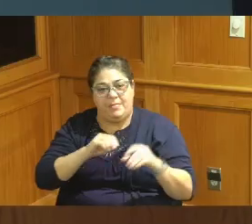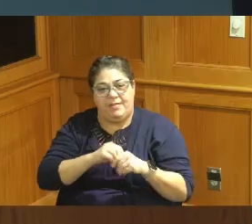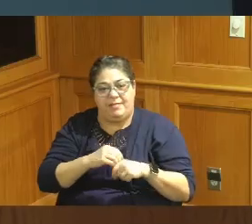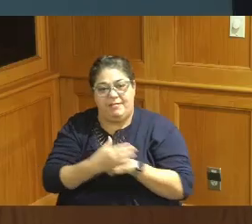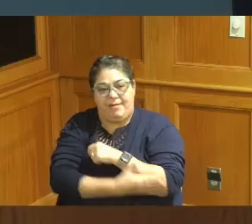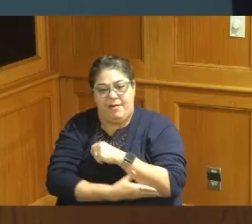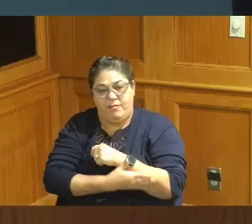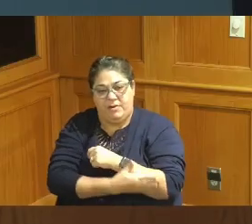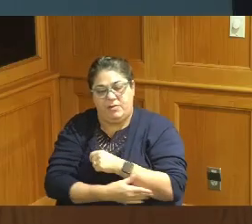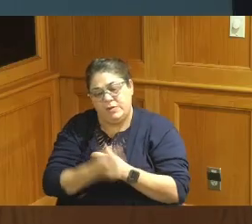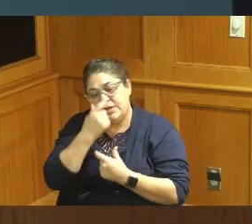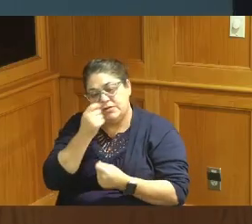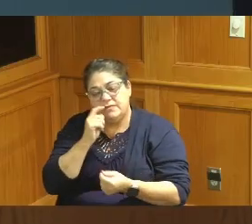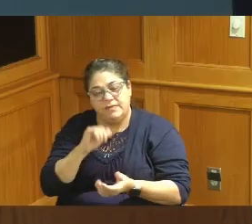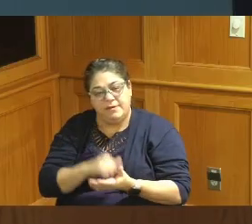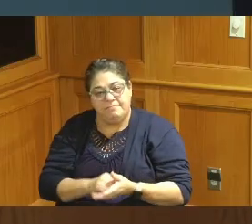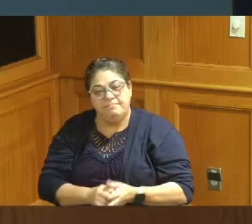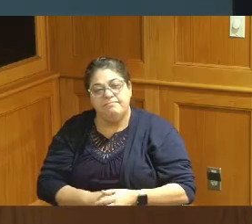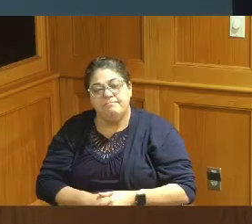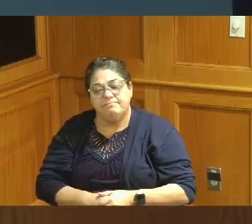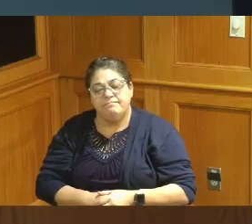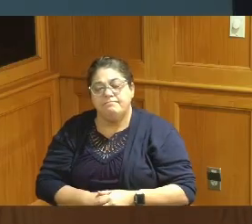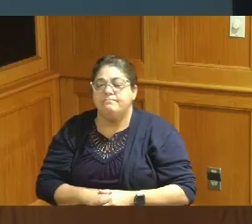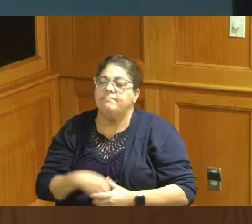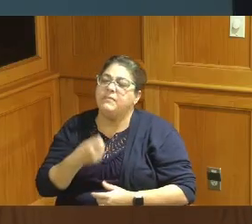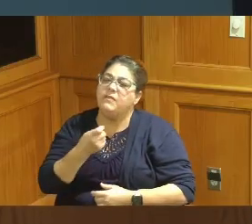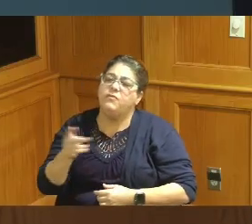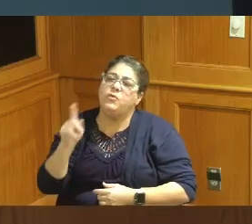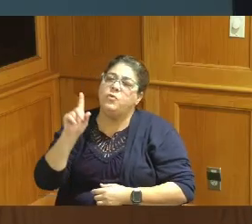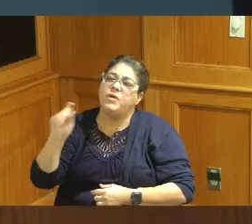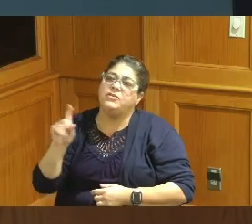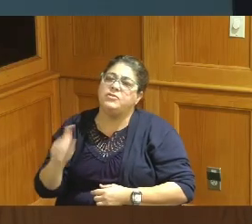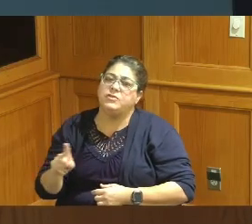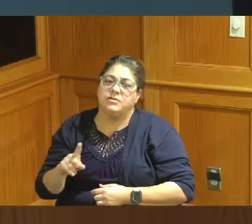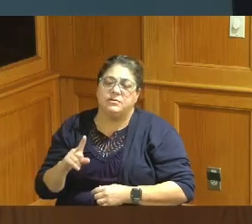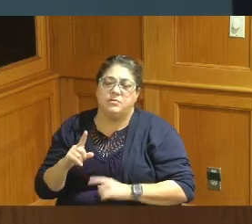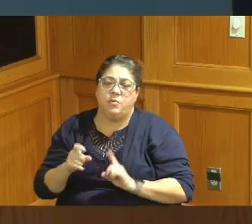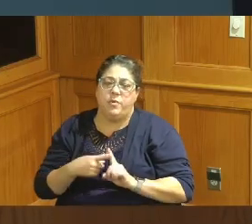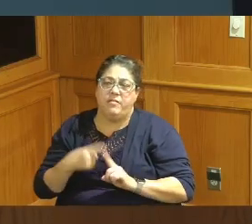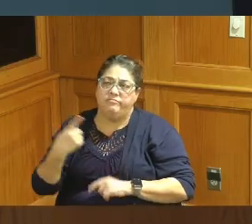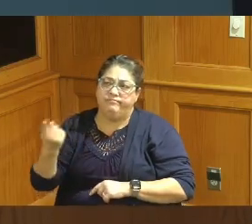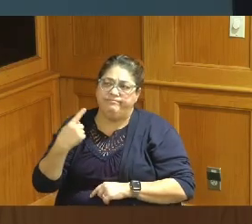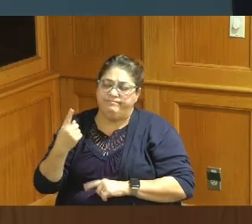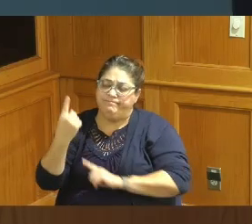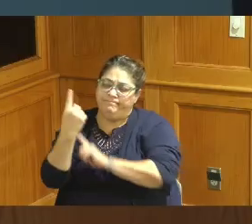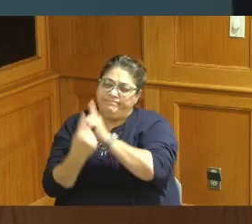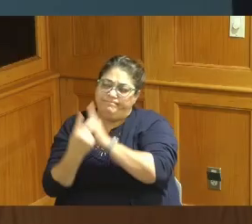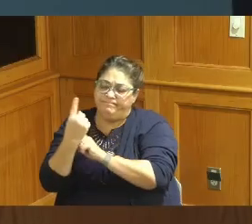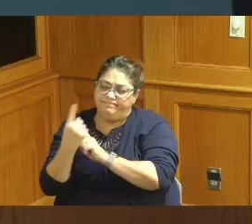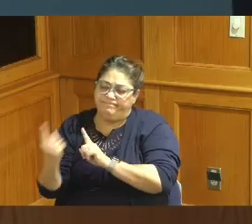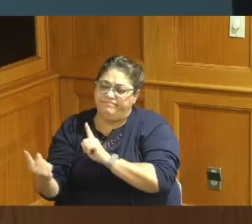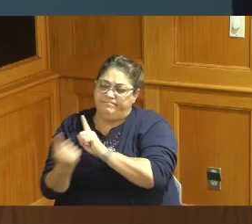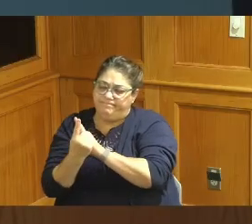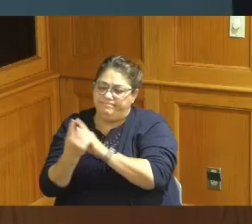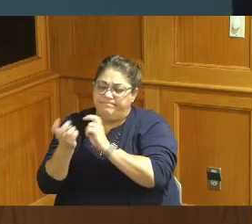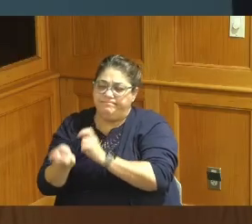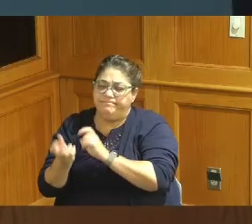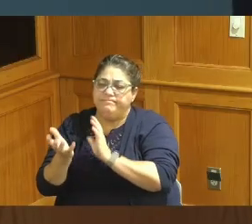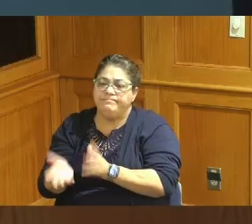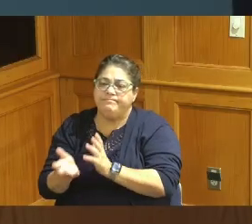interested in. So I have just a couple of questions. When you and I met individually, we talked about